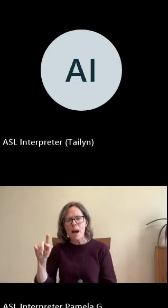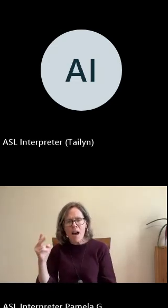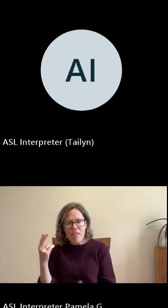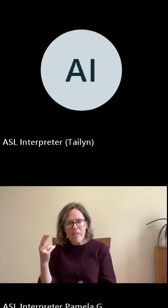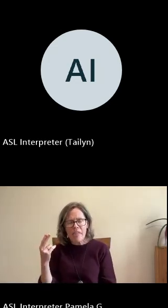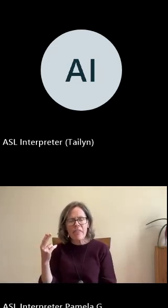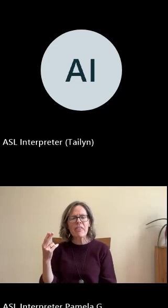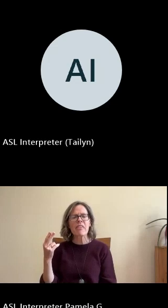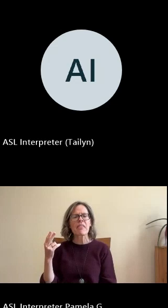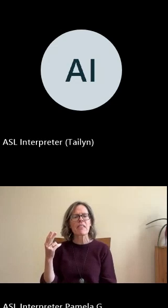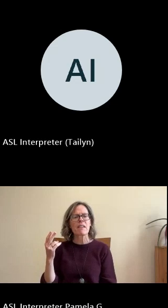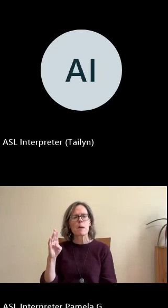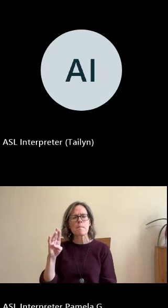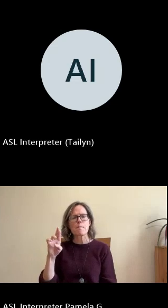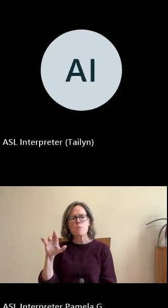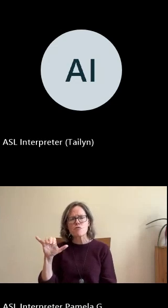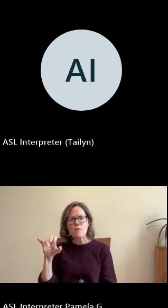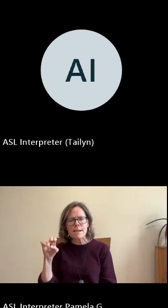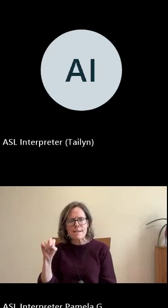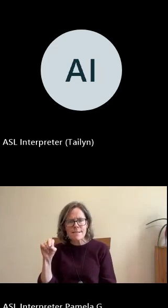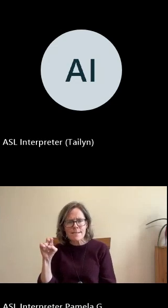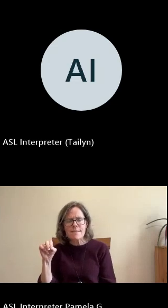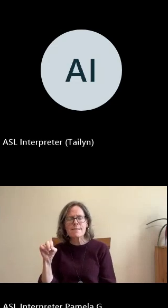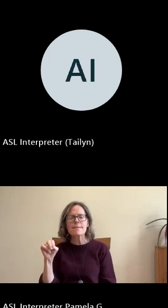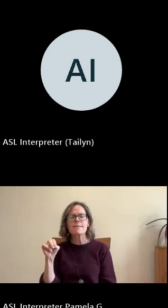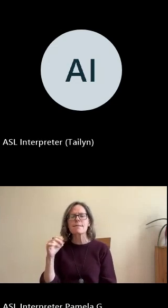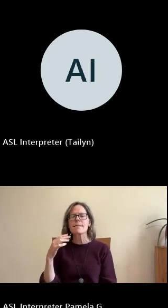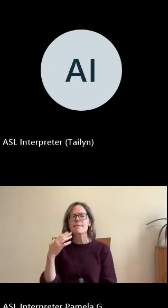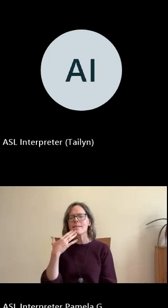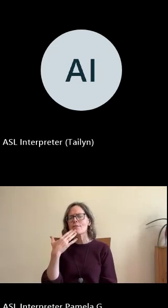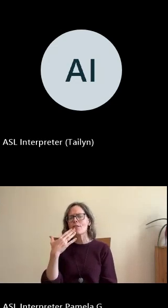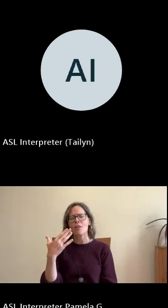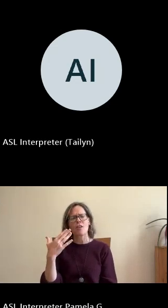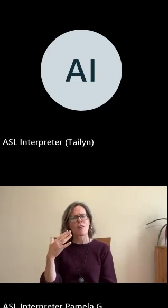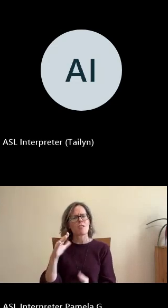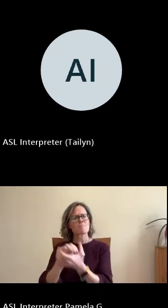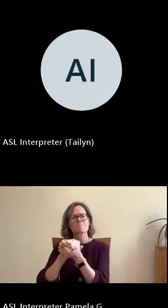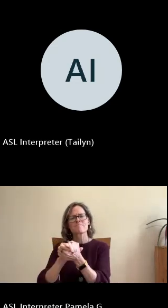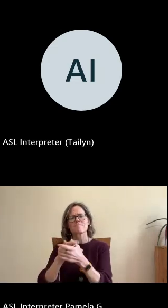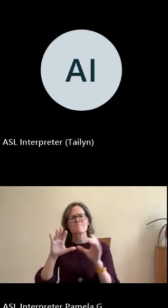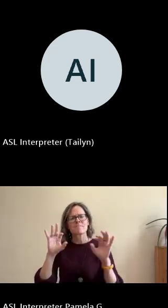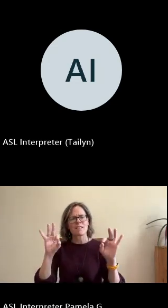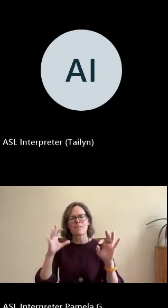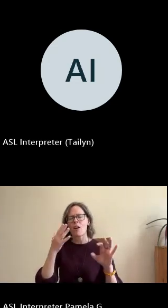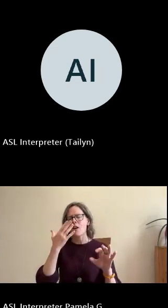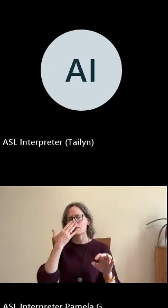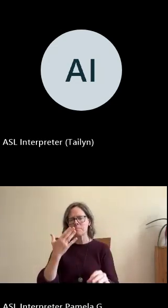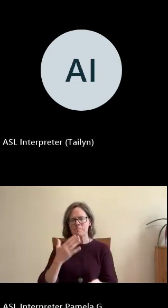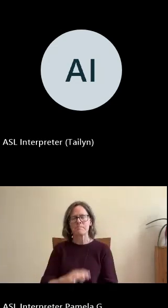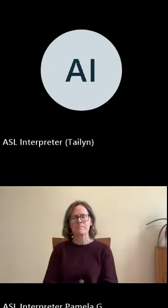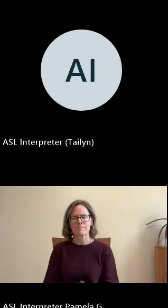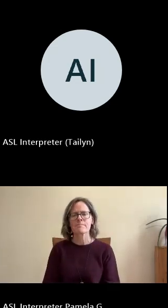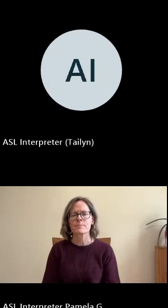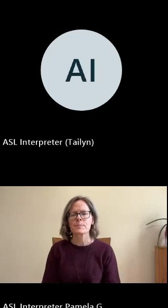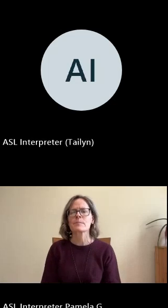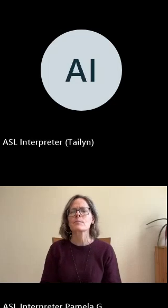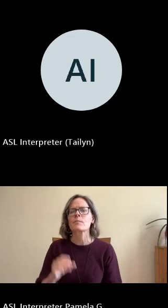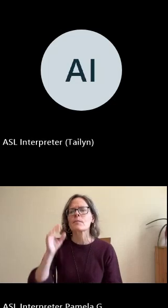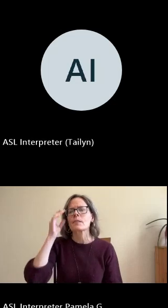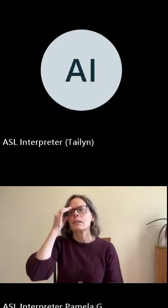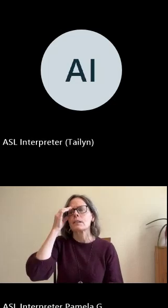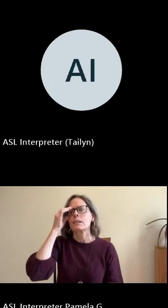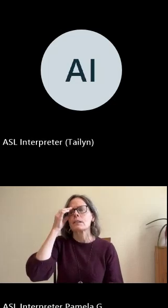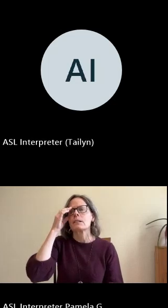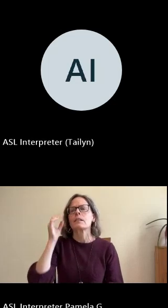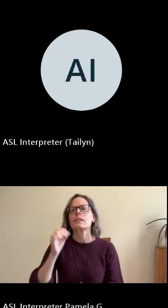too. Awesome. Sorry if I missed you. But that's awesome. And I hope that